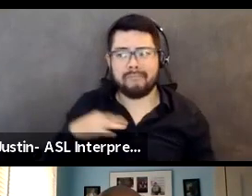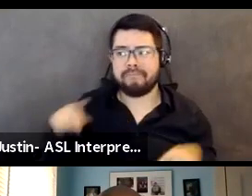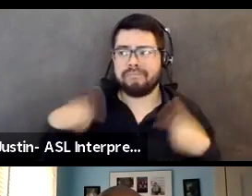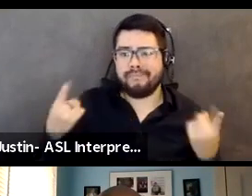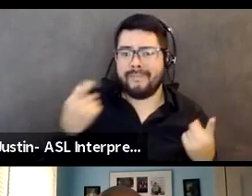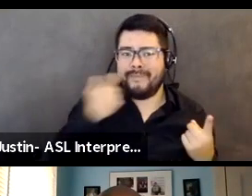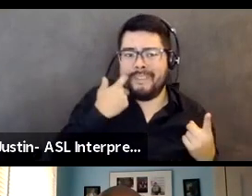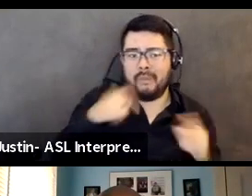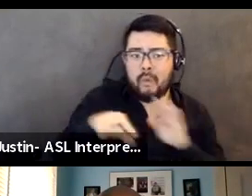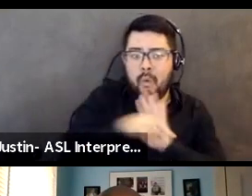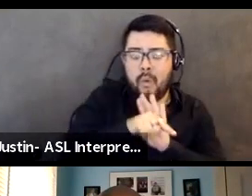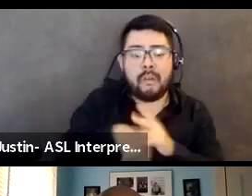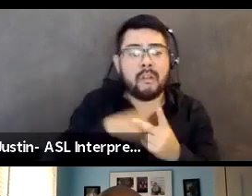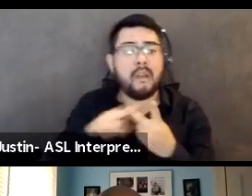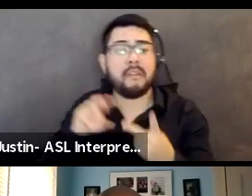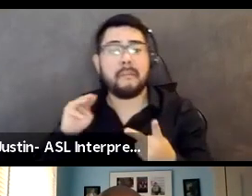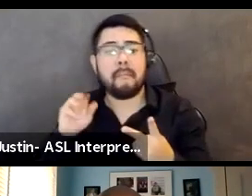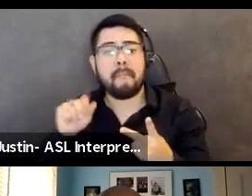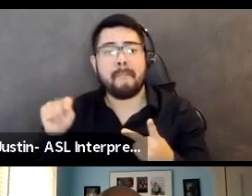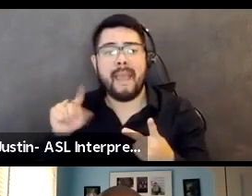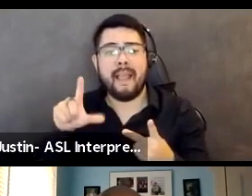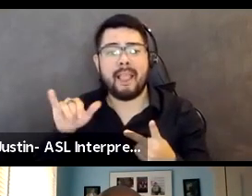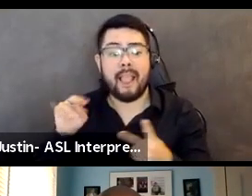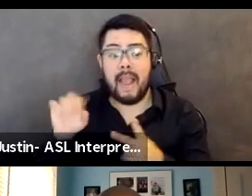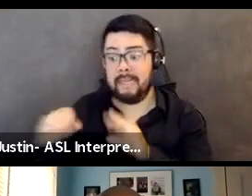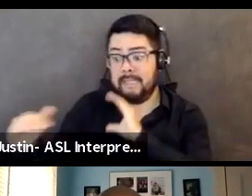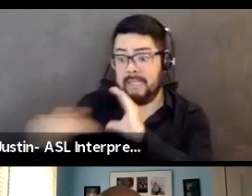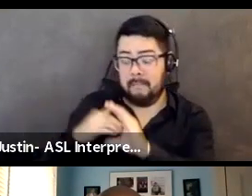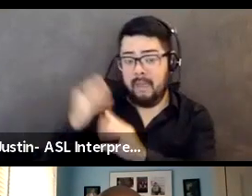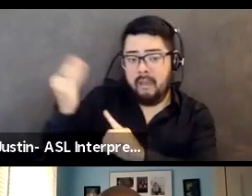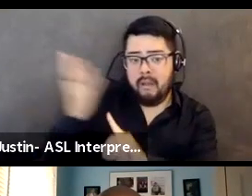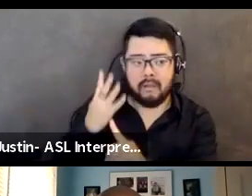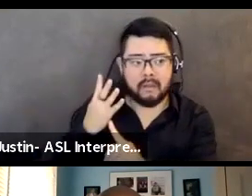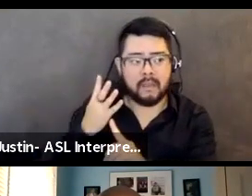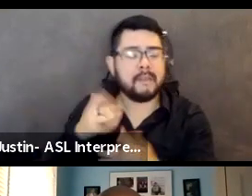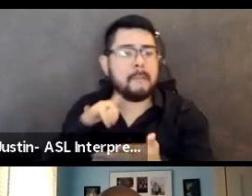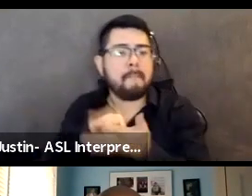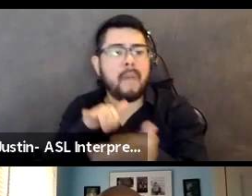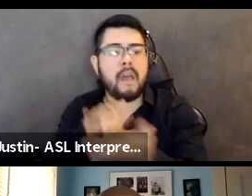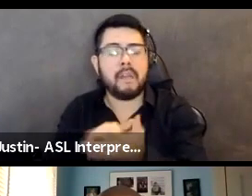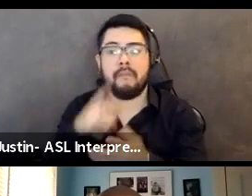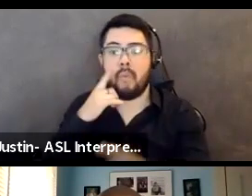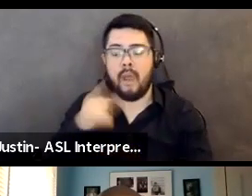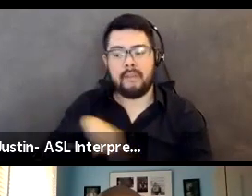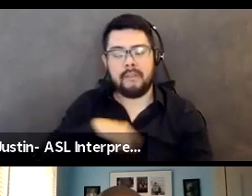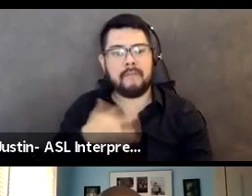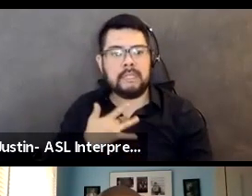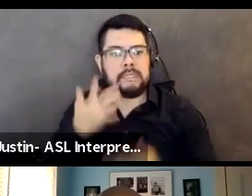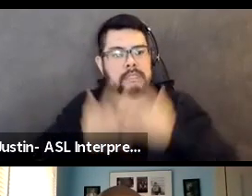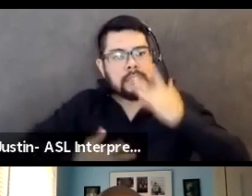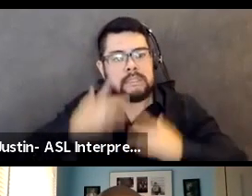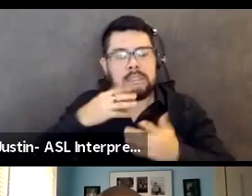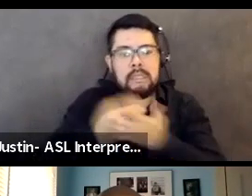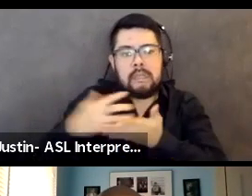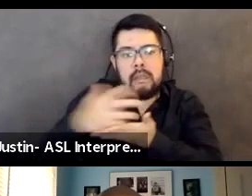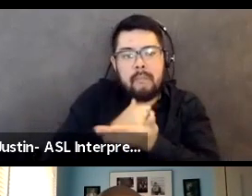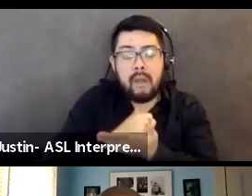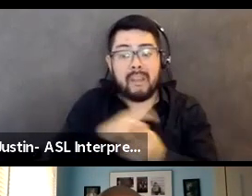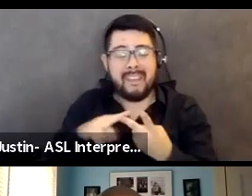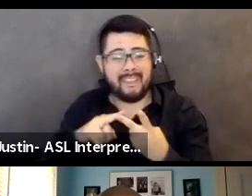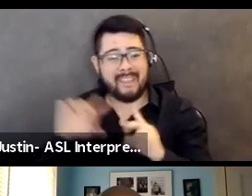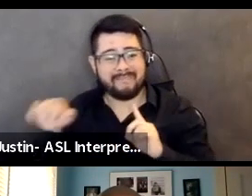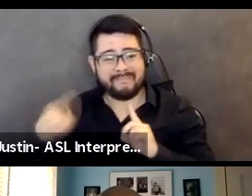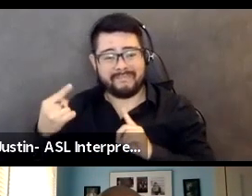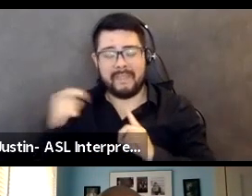this matt lyon sends us this email to tell us they won't make us whole by addressing this compensation gap and they give us this insulting